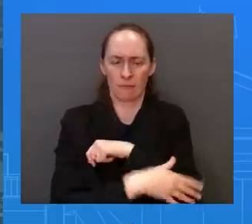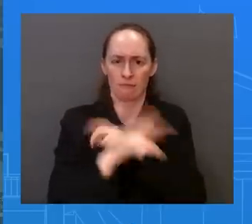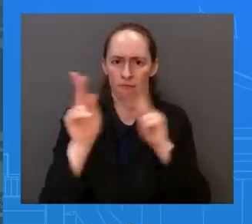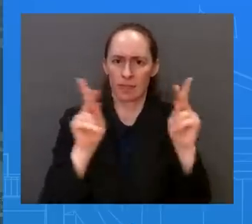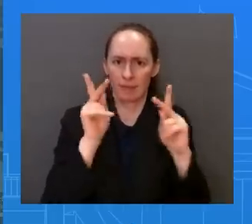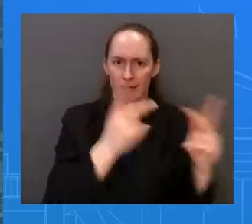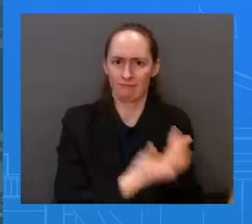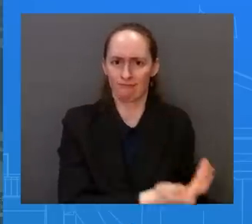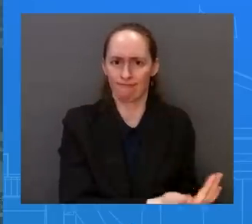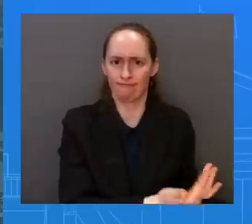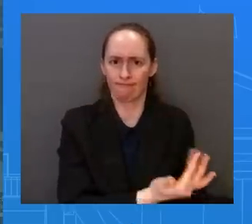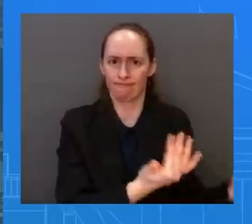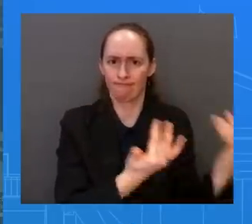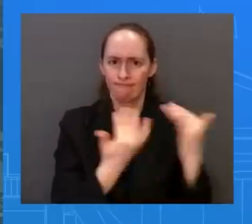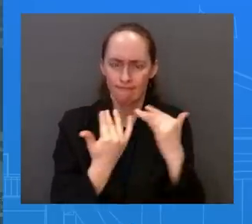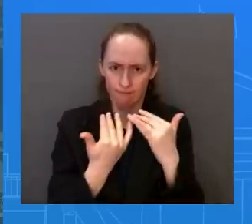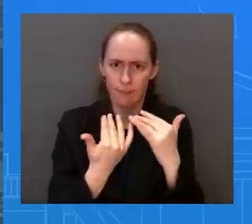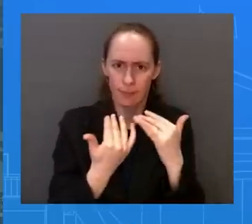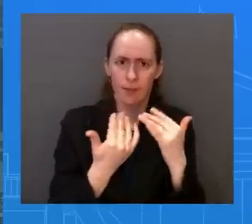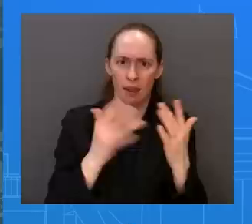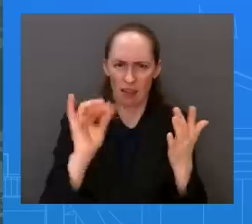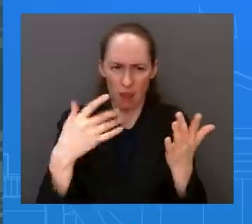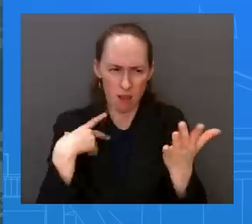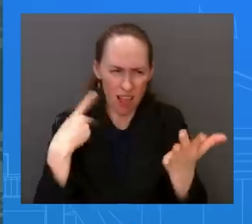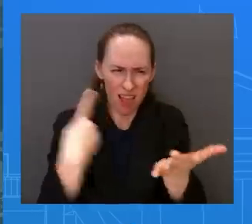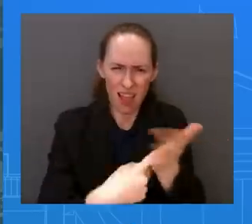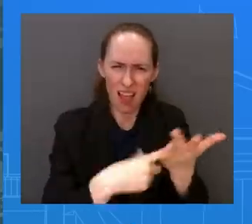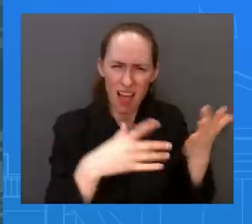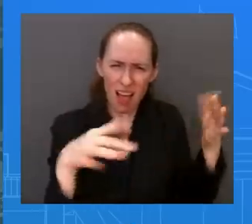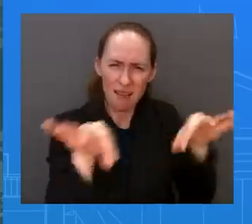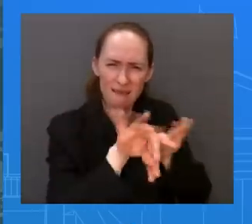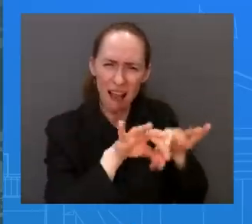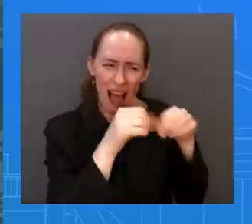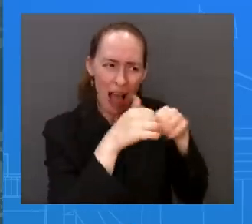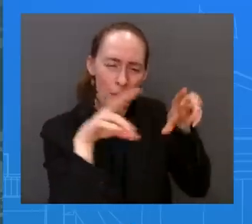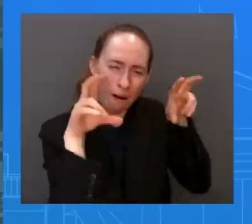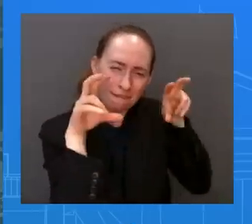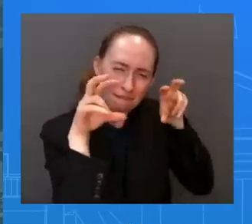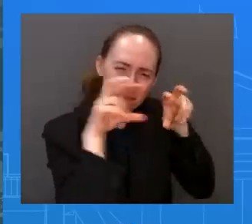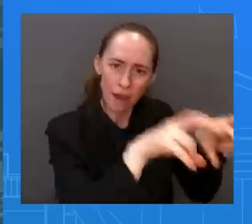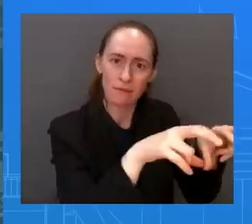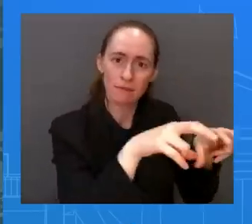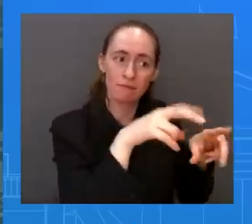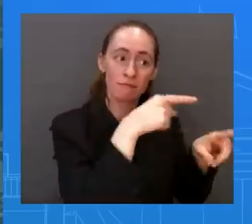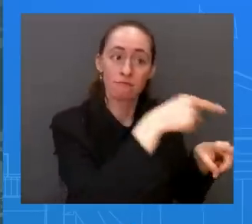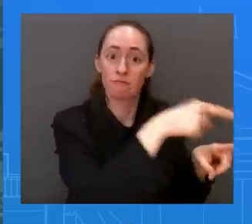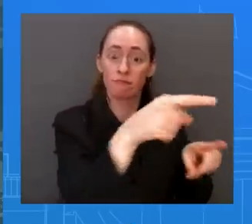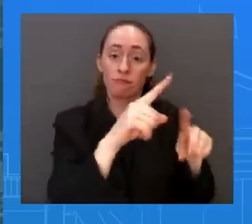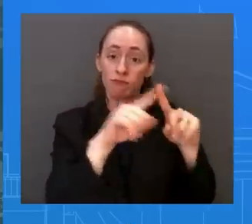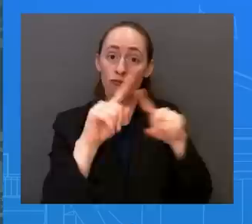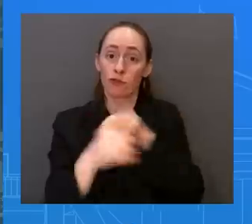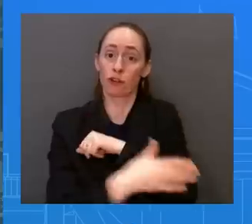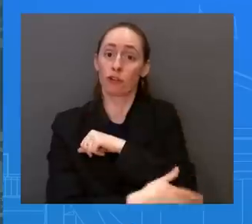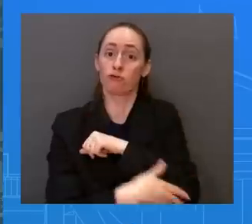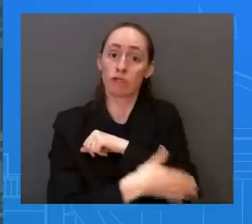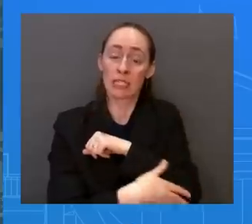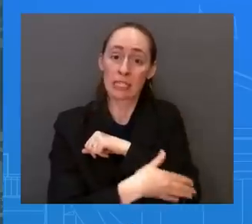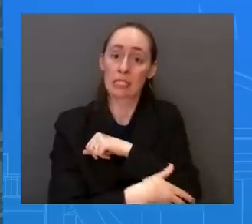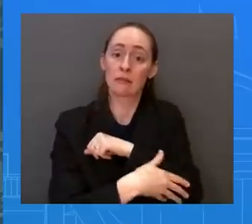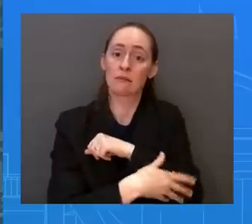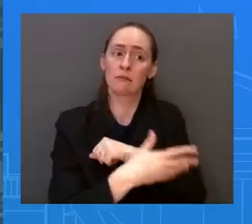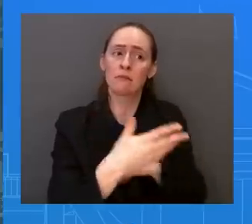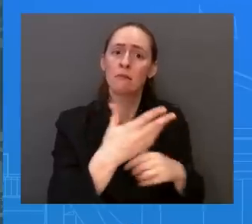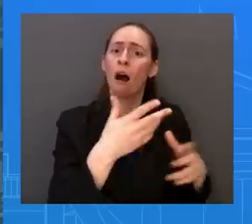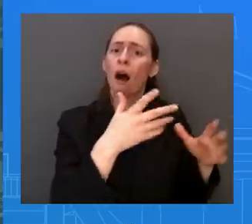are creating economic opportunity for people in those countries so that they are less inclined to leave their homes and take the dangerous journey to the